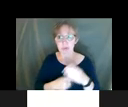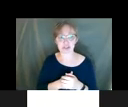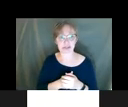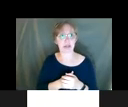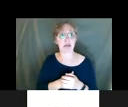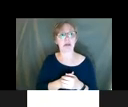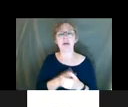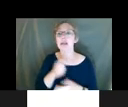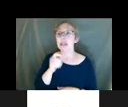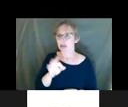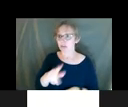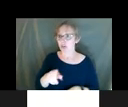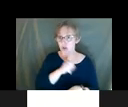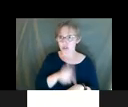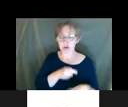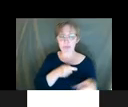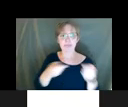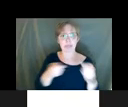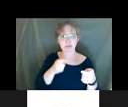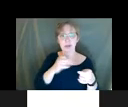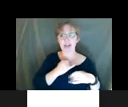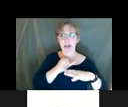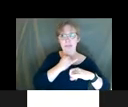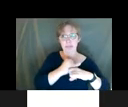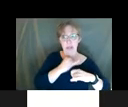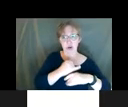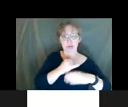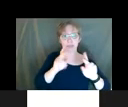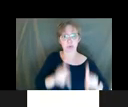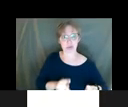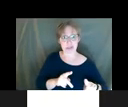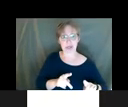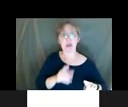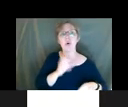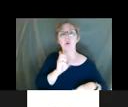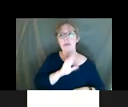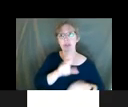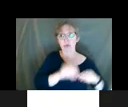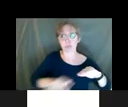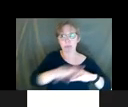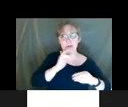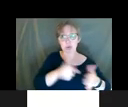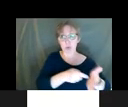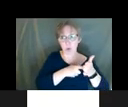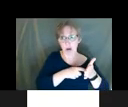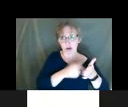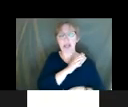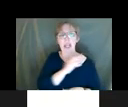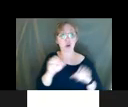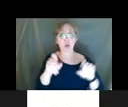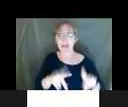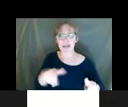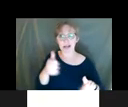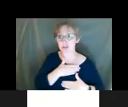management of impaired person and or their property is required and no one else is willing and able to